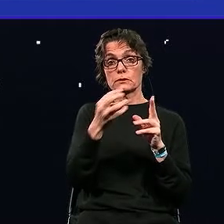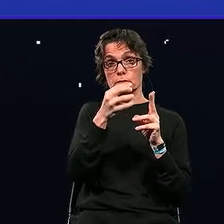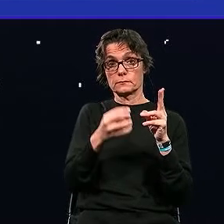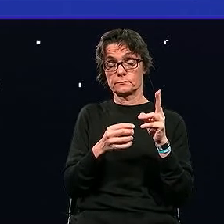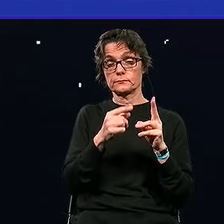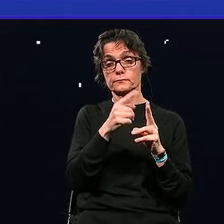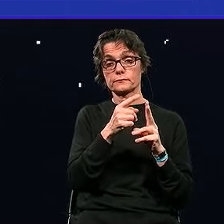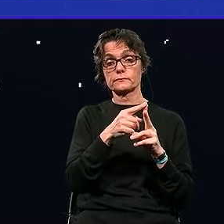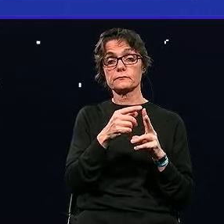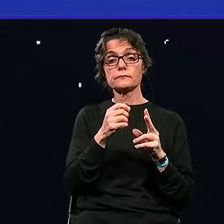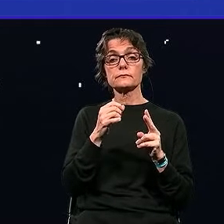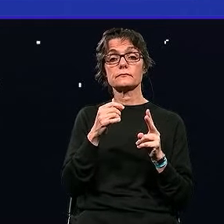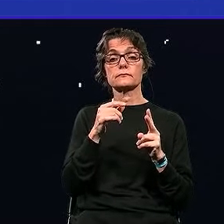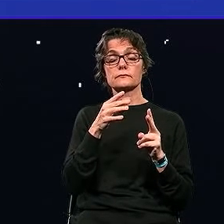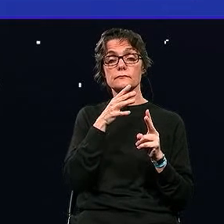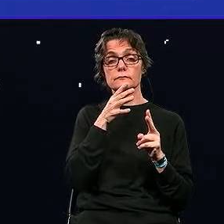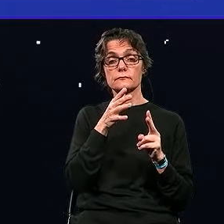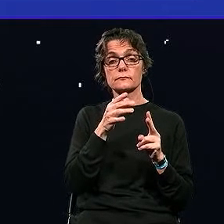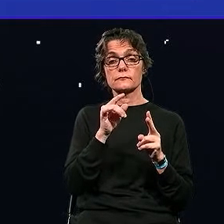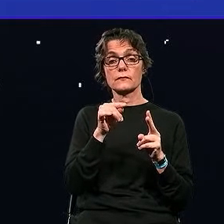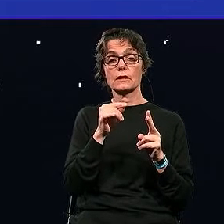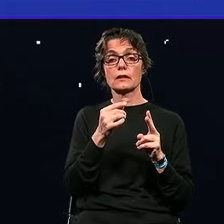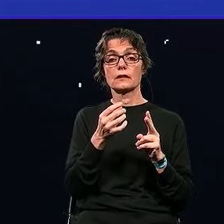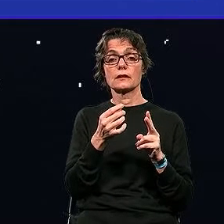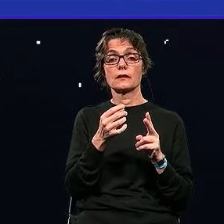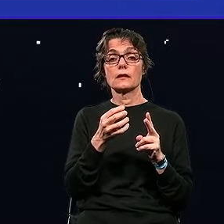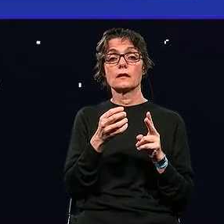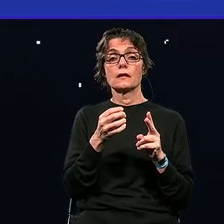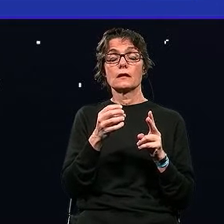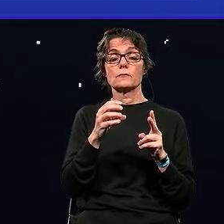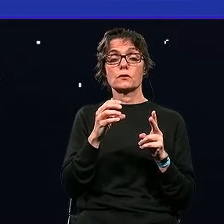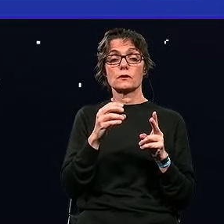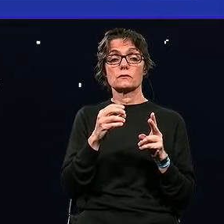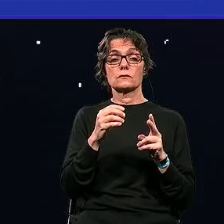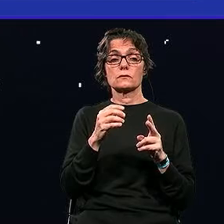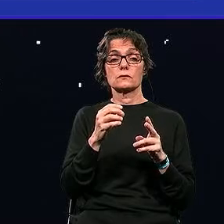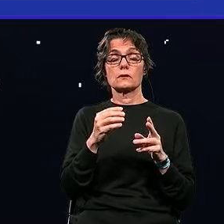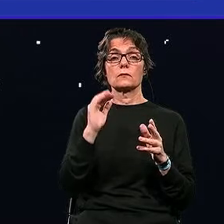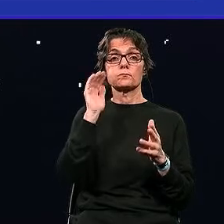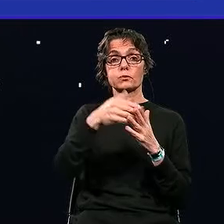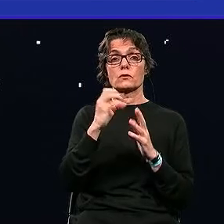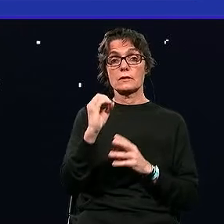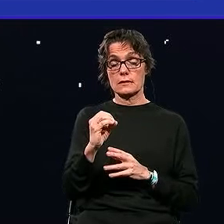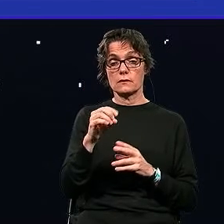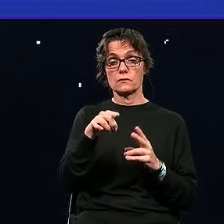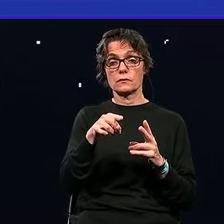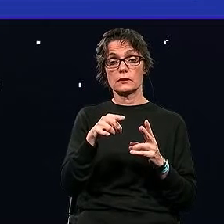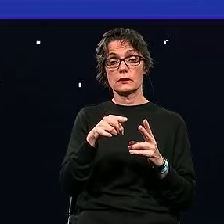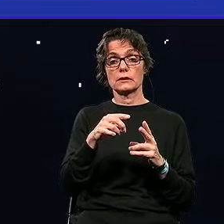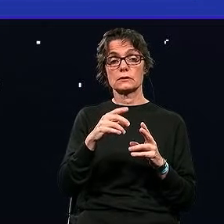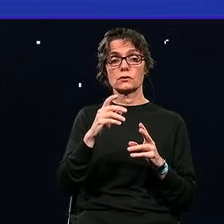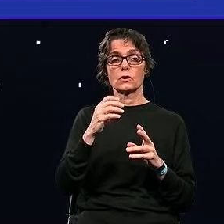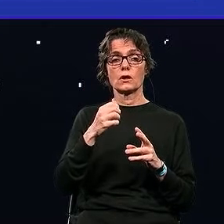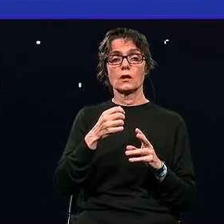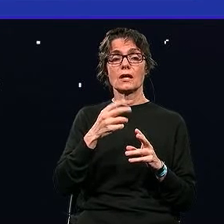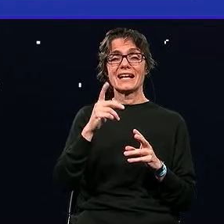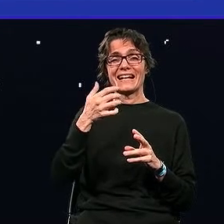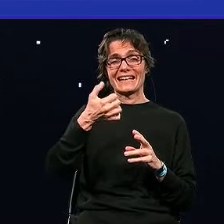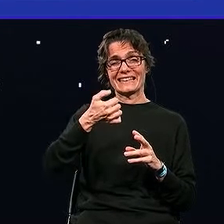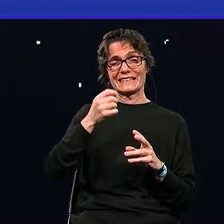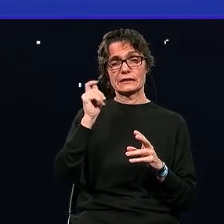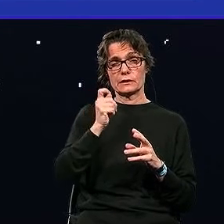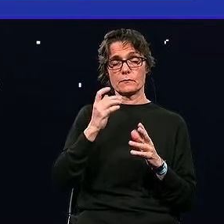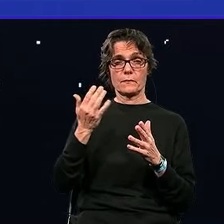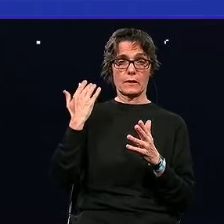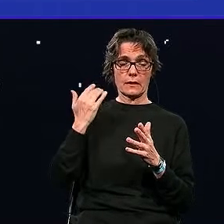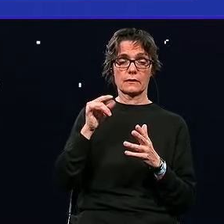that means I've taken these solutions from a report called Fit for Net Zero, a report Capgemini did about 15 months ago, looking at